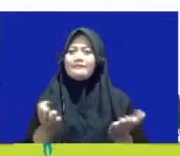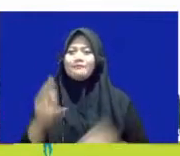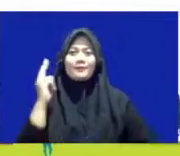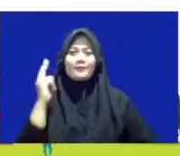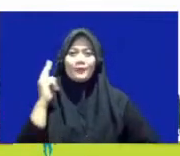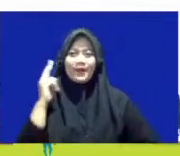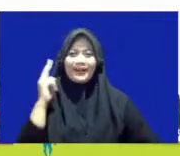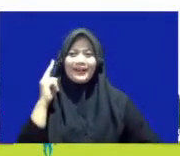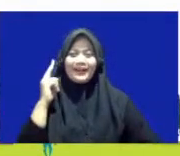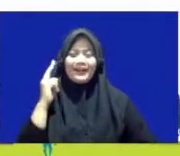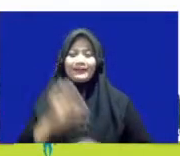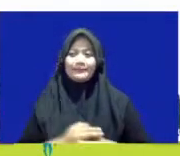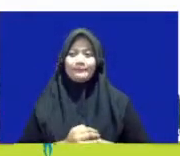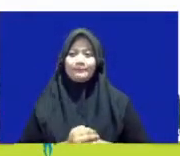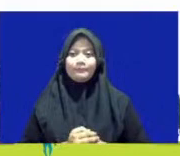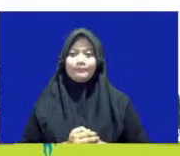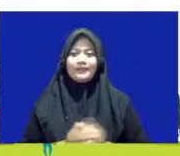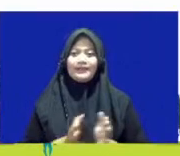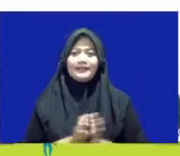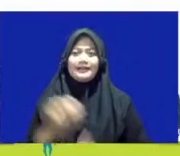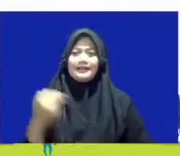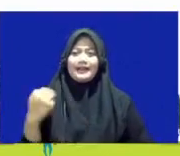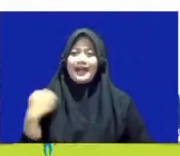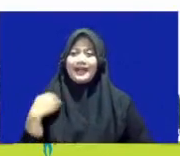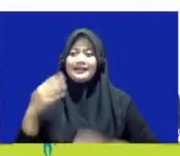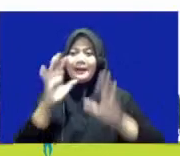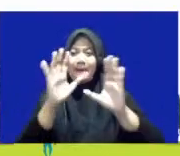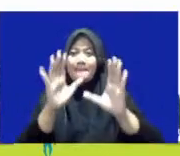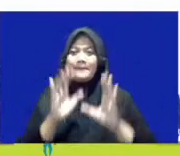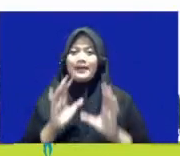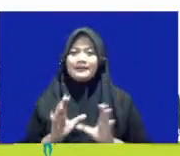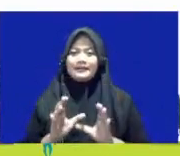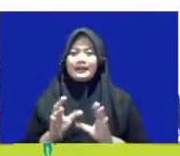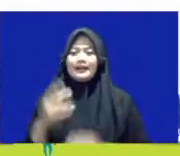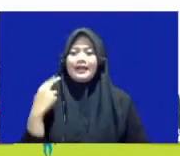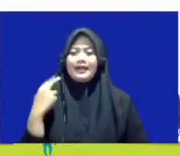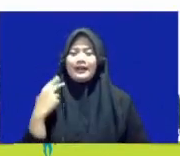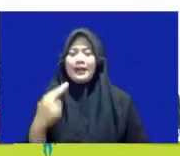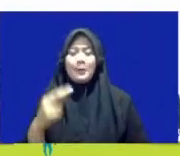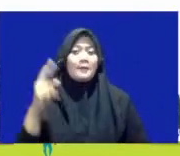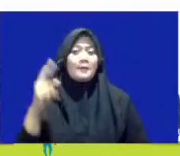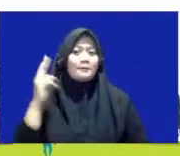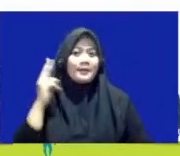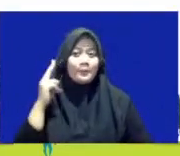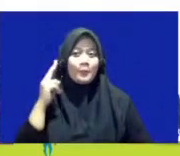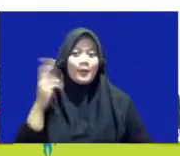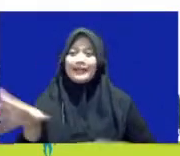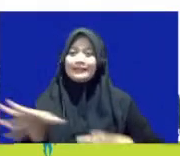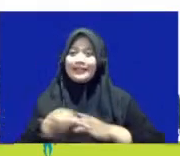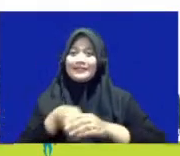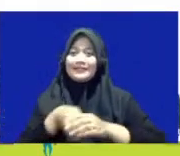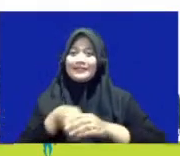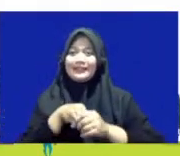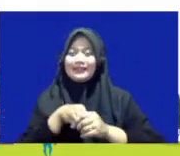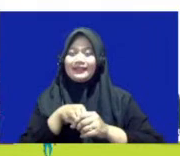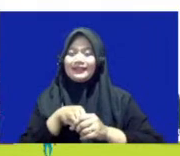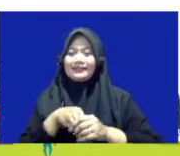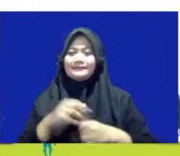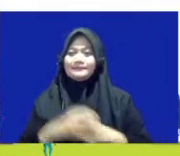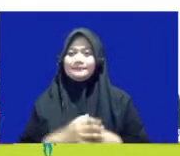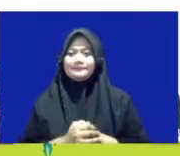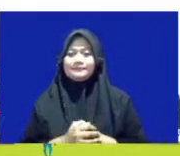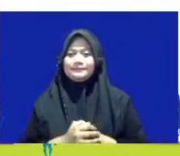Our recently included multi-hazard response elite units are also from youth groups. We are empowered with